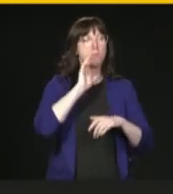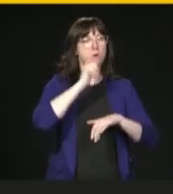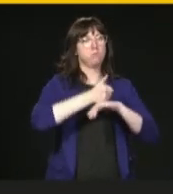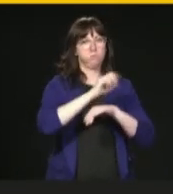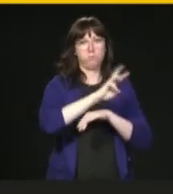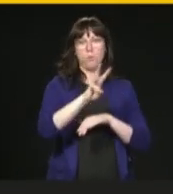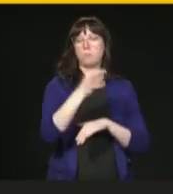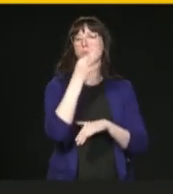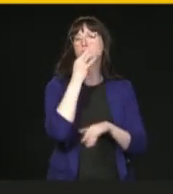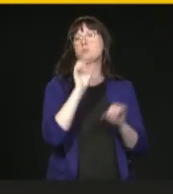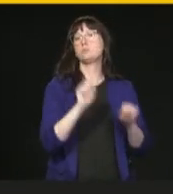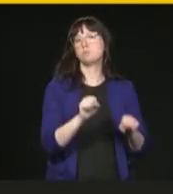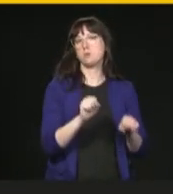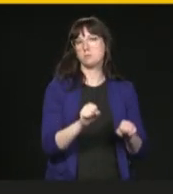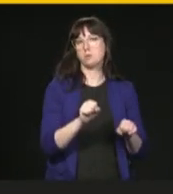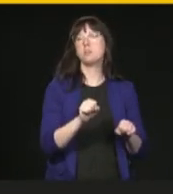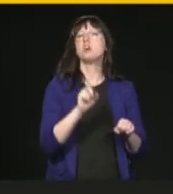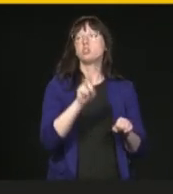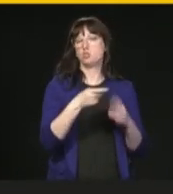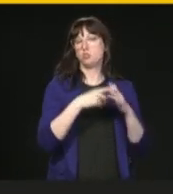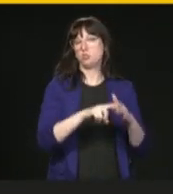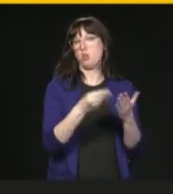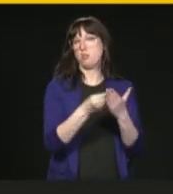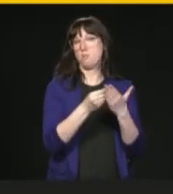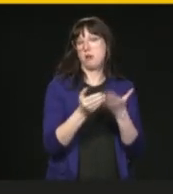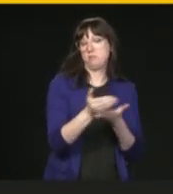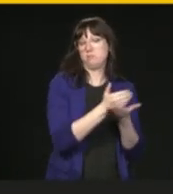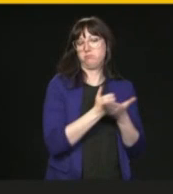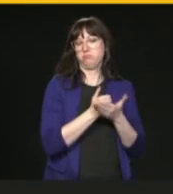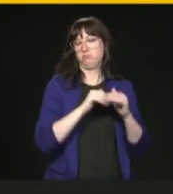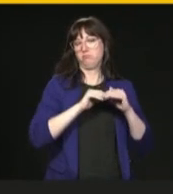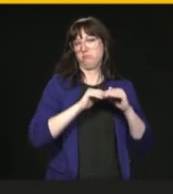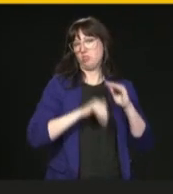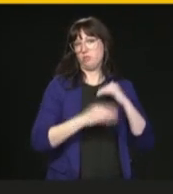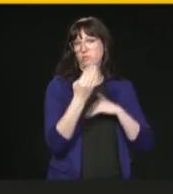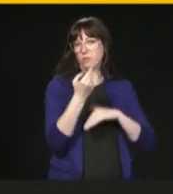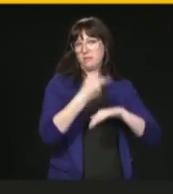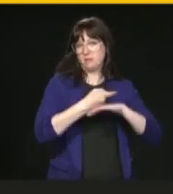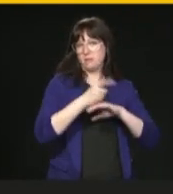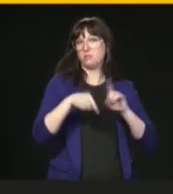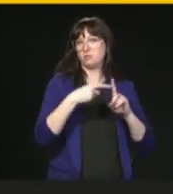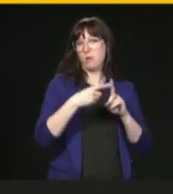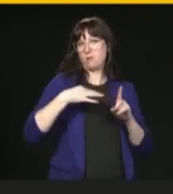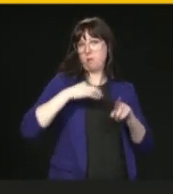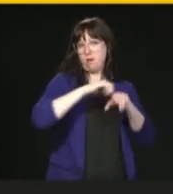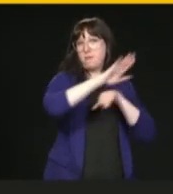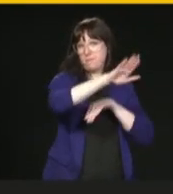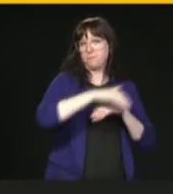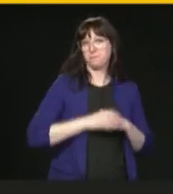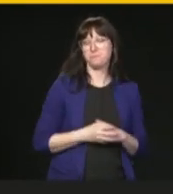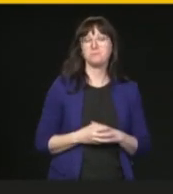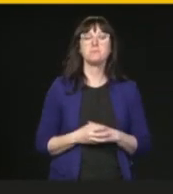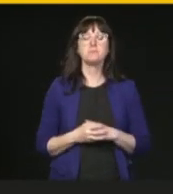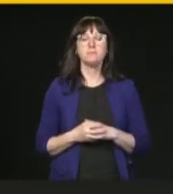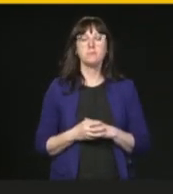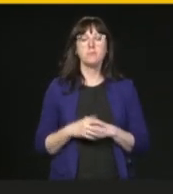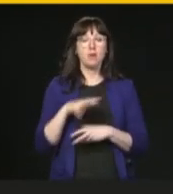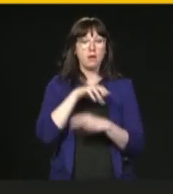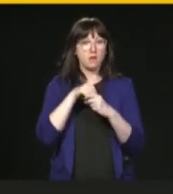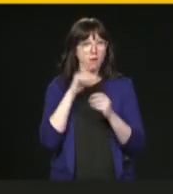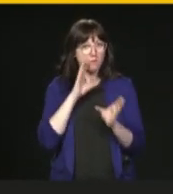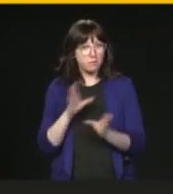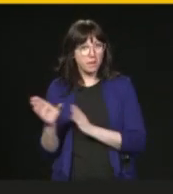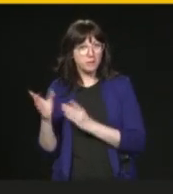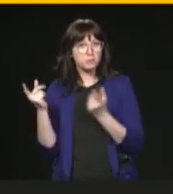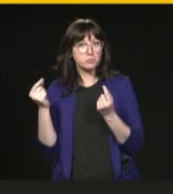as possible, and people should start receiving money within 14 days of applying. As part of this plan, we'll